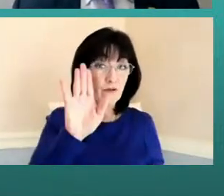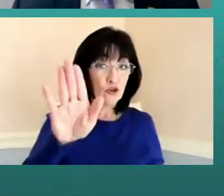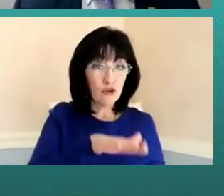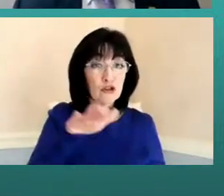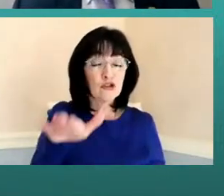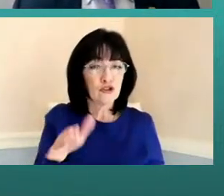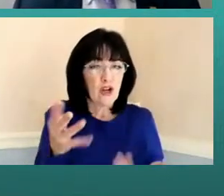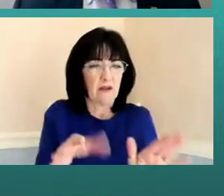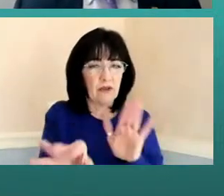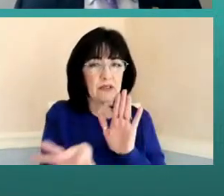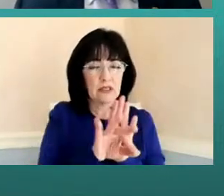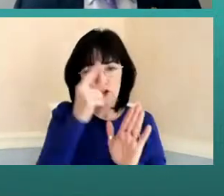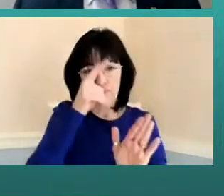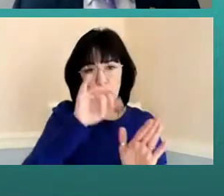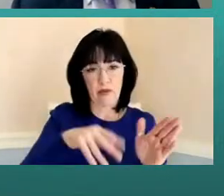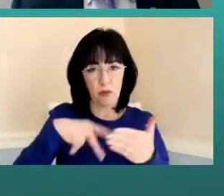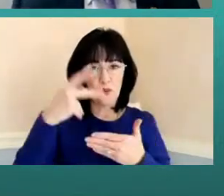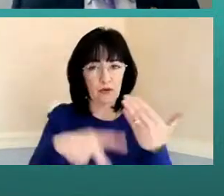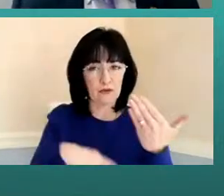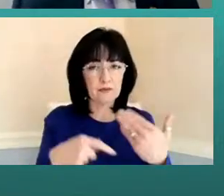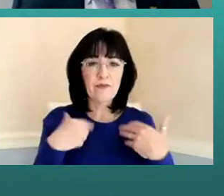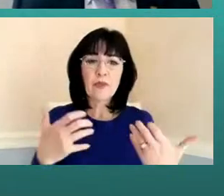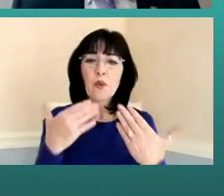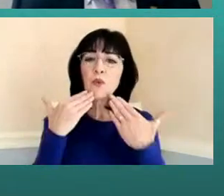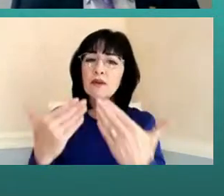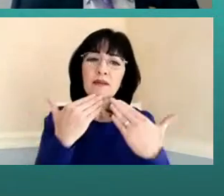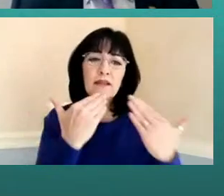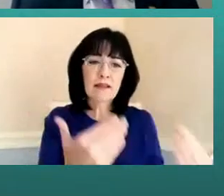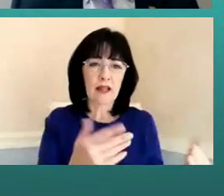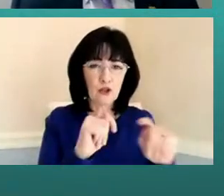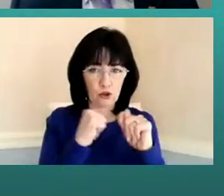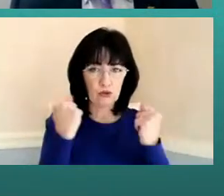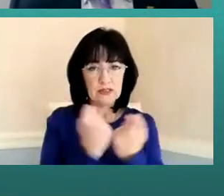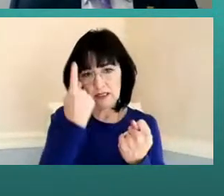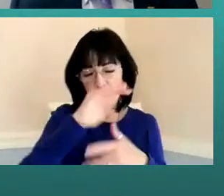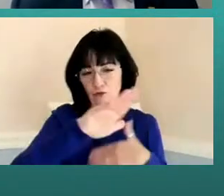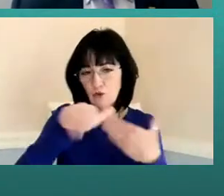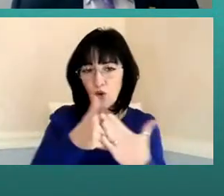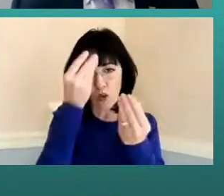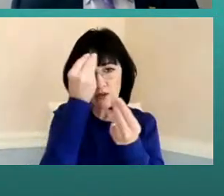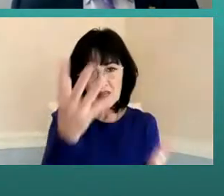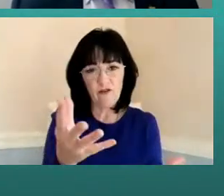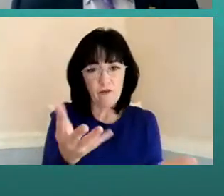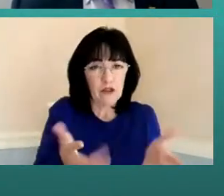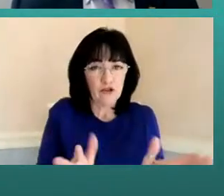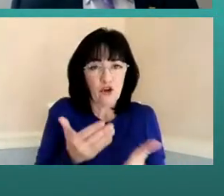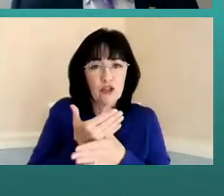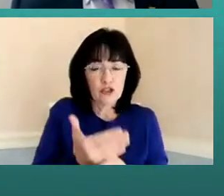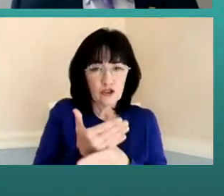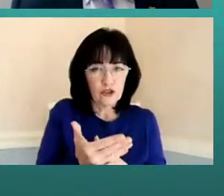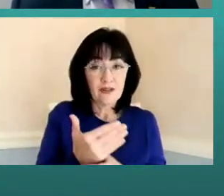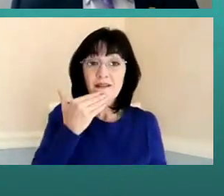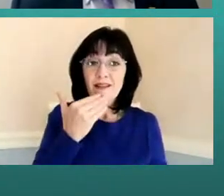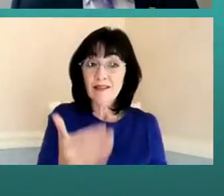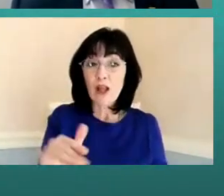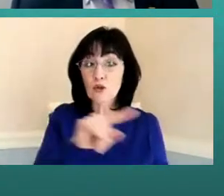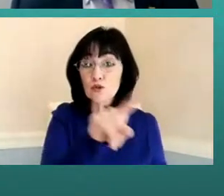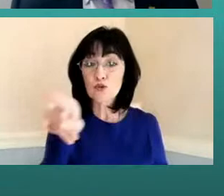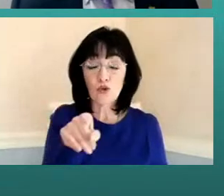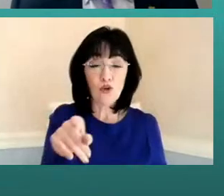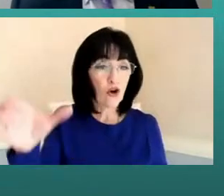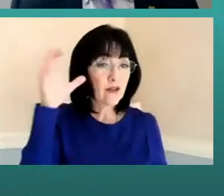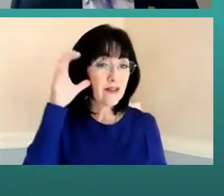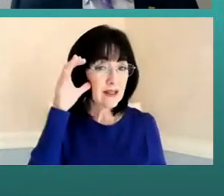thank the team for all the detailed information that they've shared with you this evening. And thank you too to our attentive listeners who may